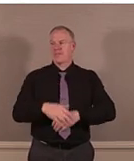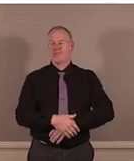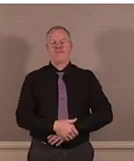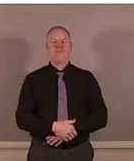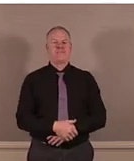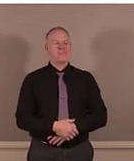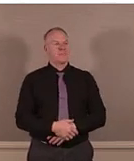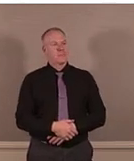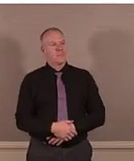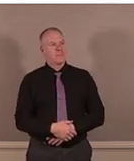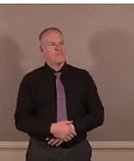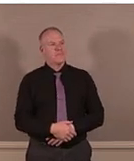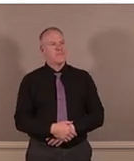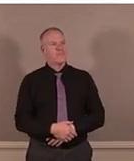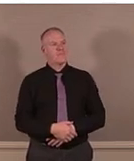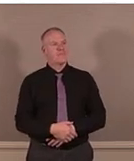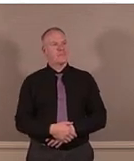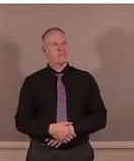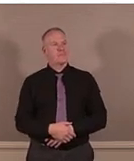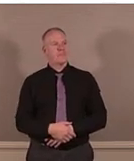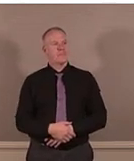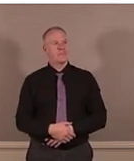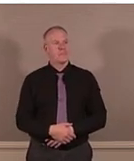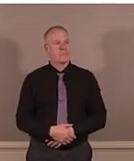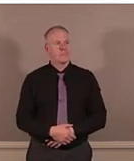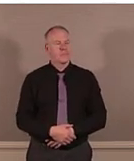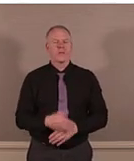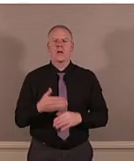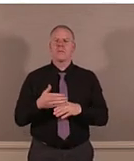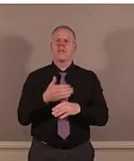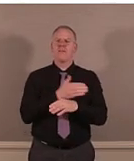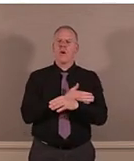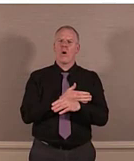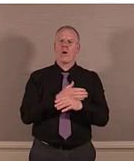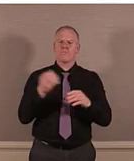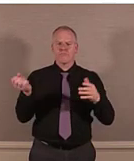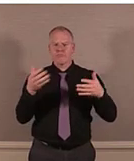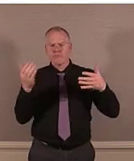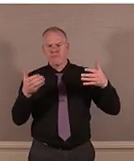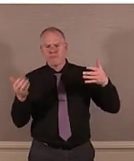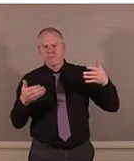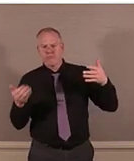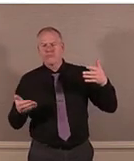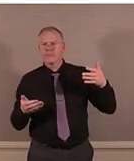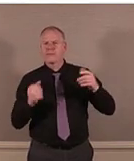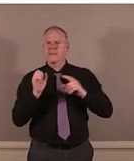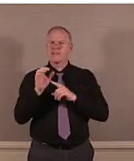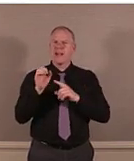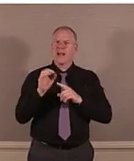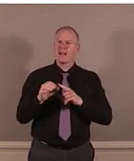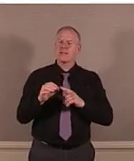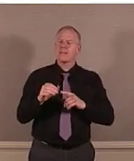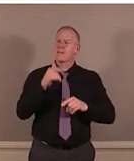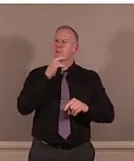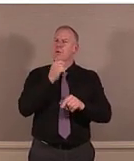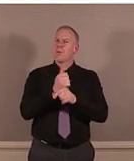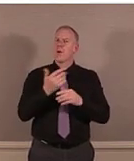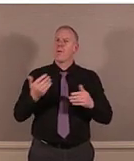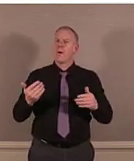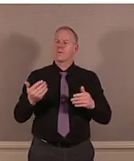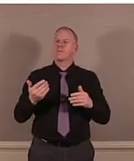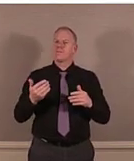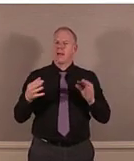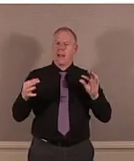brilliant conference. Before I start the slides, really, I just wanted to maybe talk a little bit, and it really touches on our previous